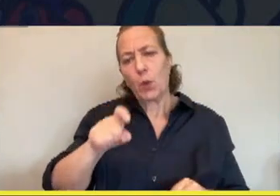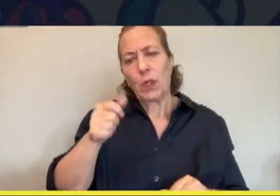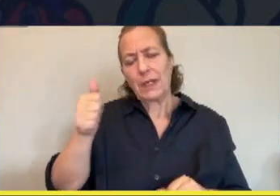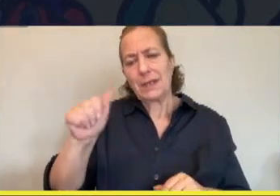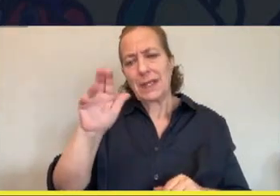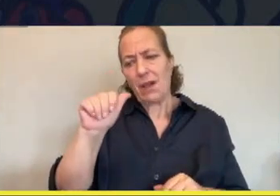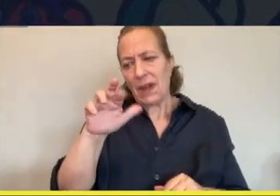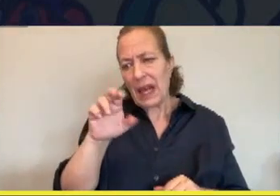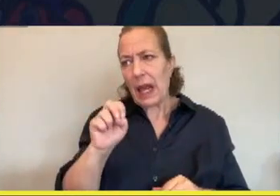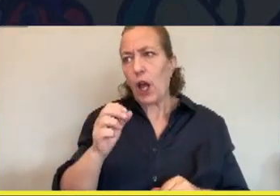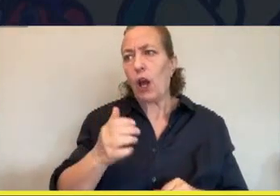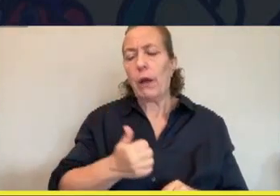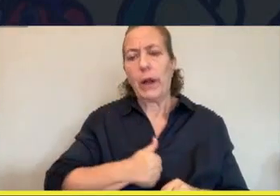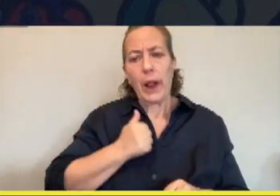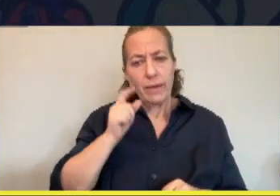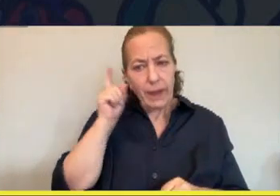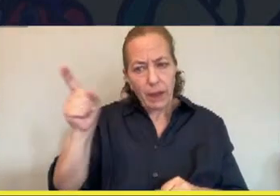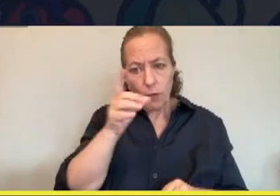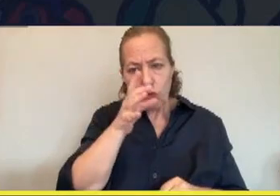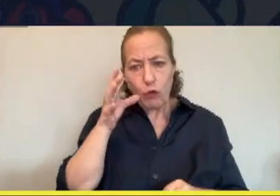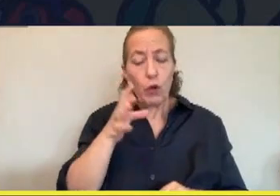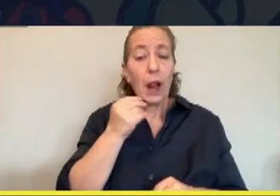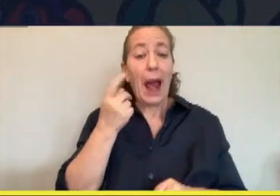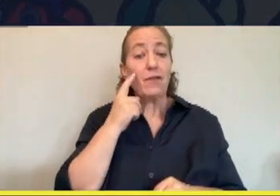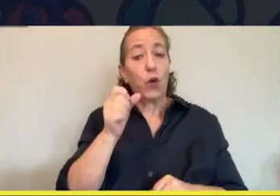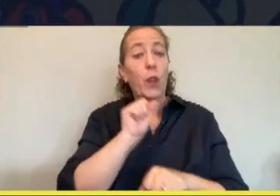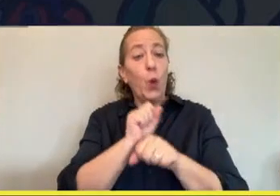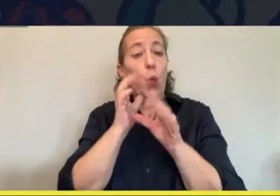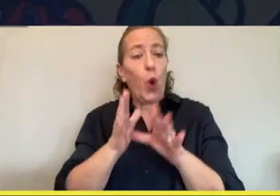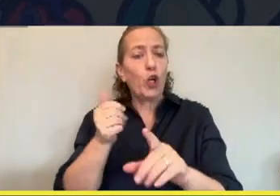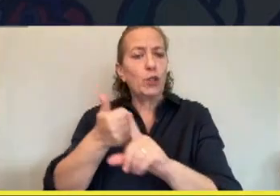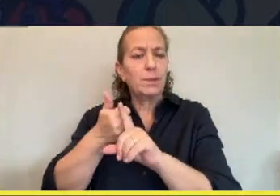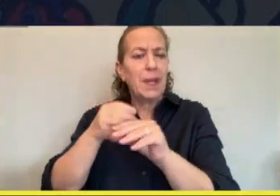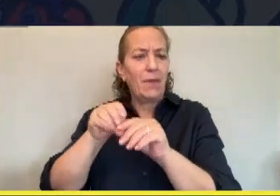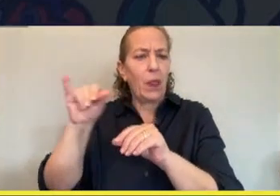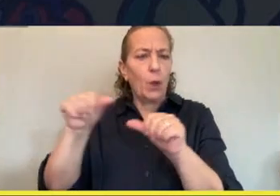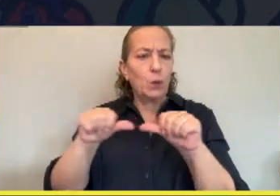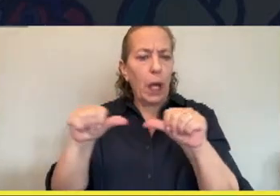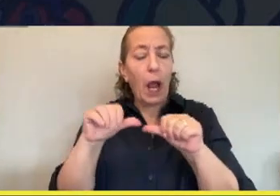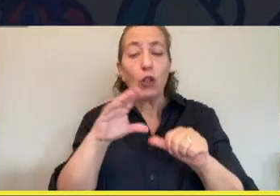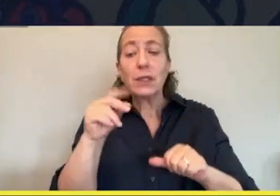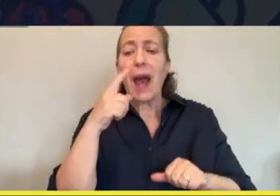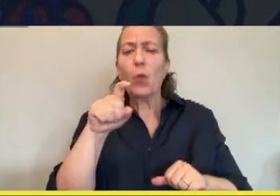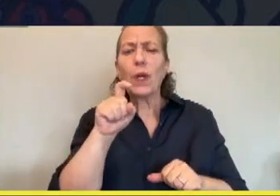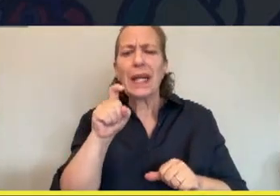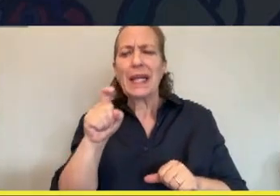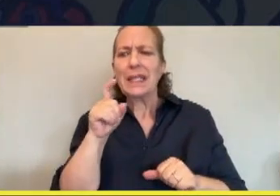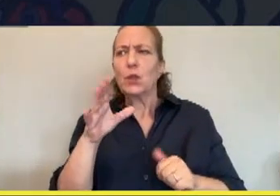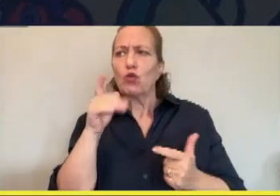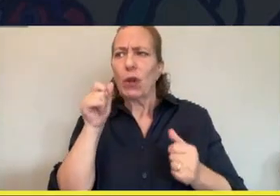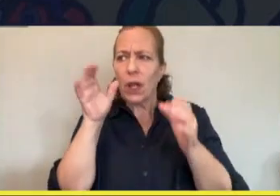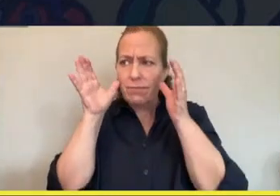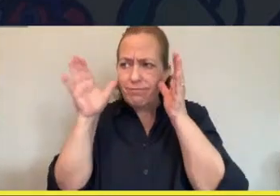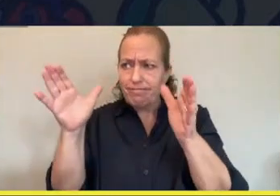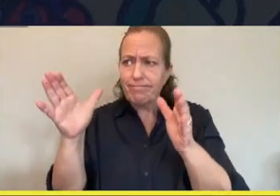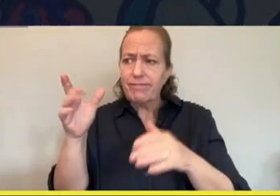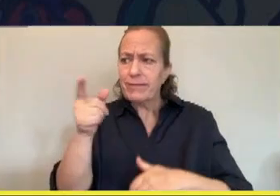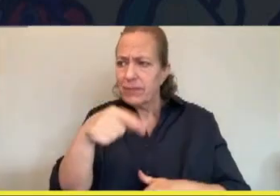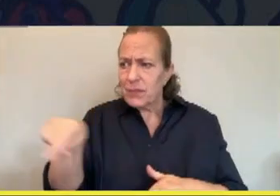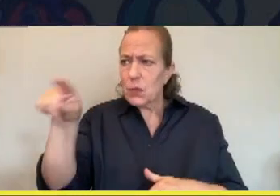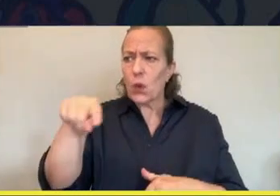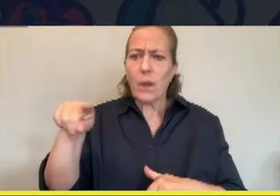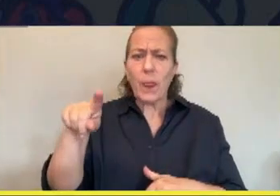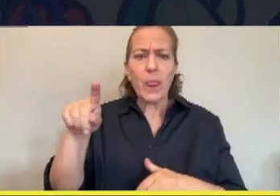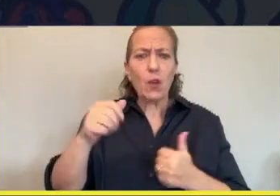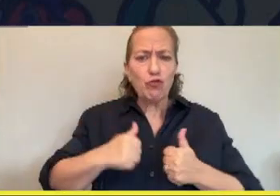areas, and also for rural workers in these areas. And of course, we need to listen to the voices of rural residents and workers when